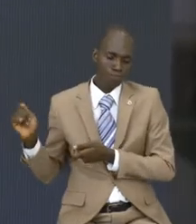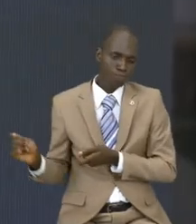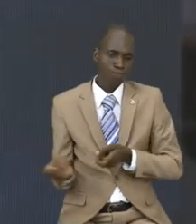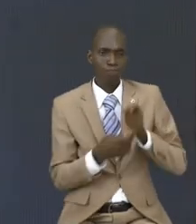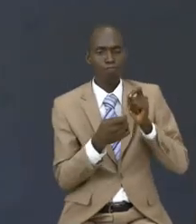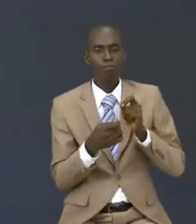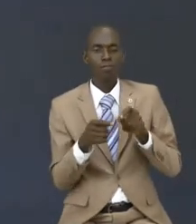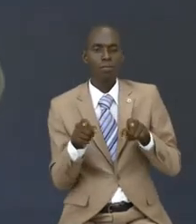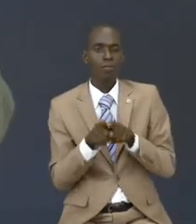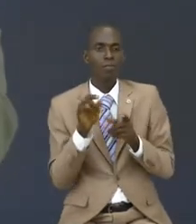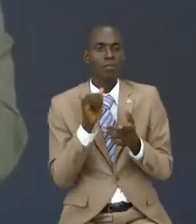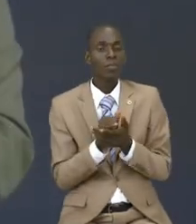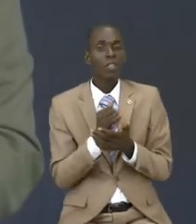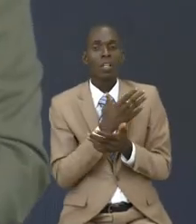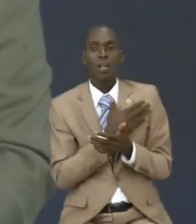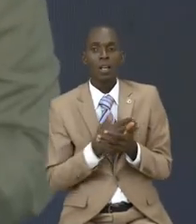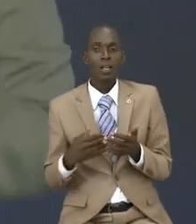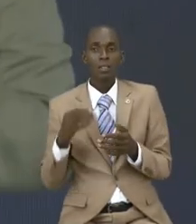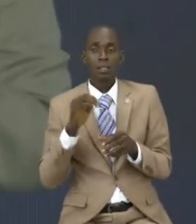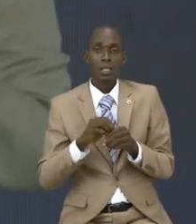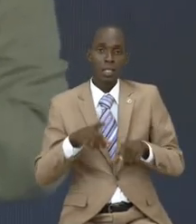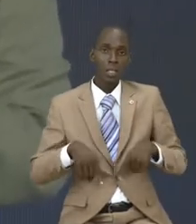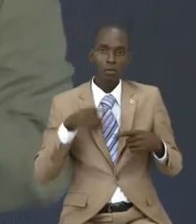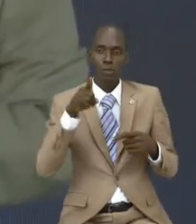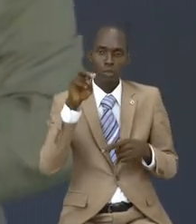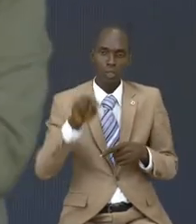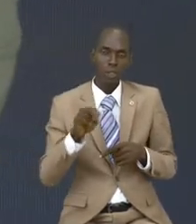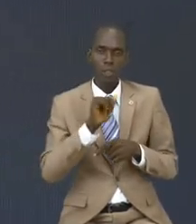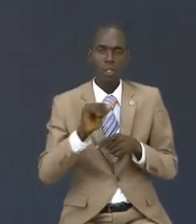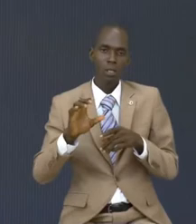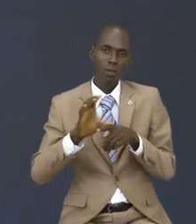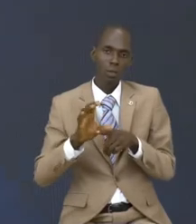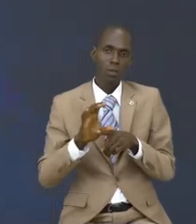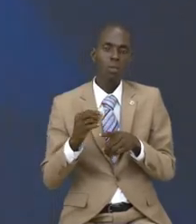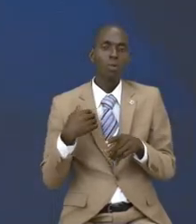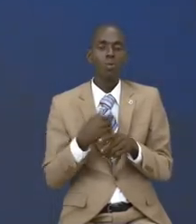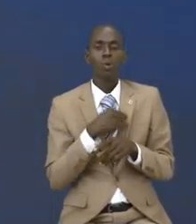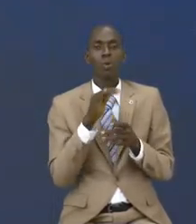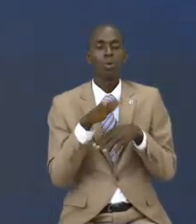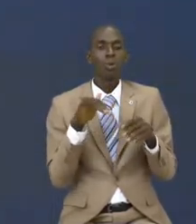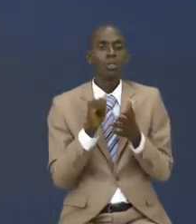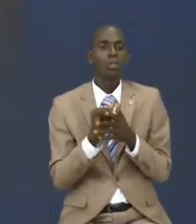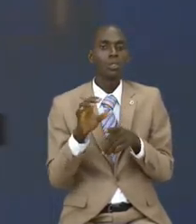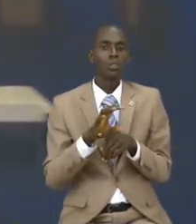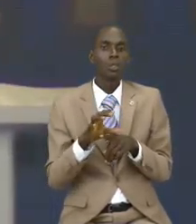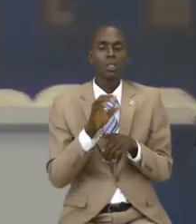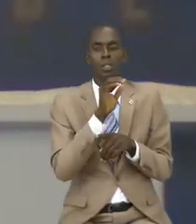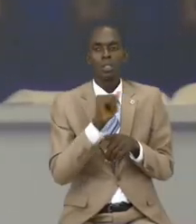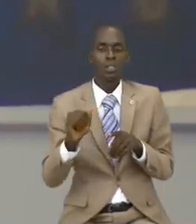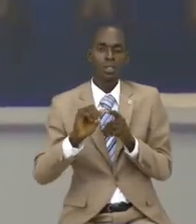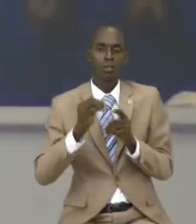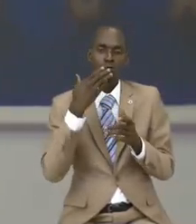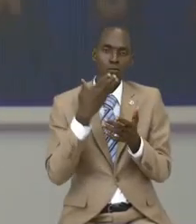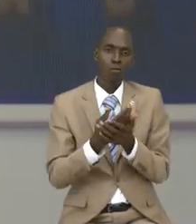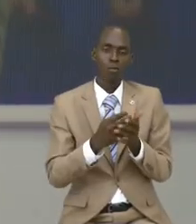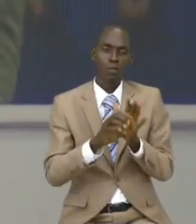And in life, you need a coach. We call him a mentor. And